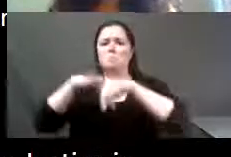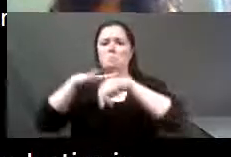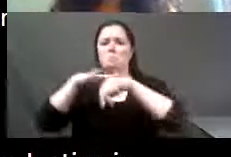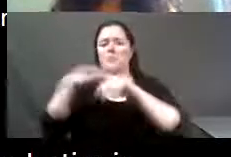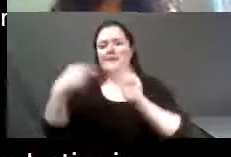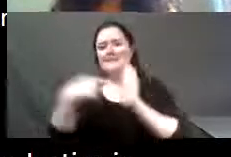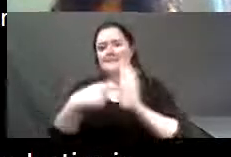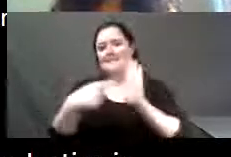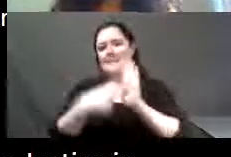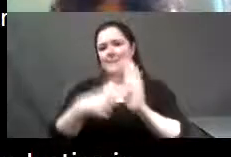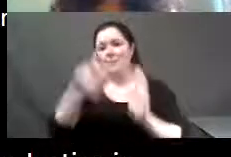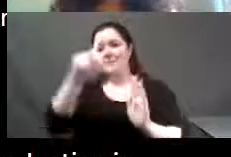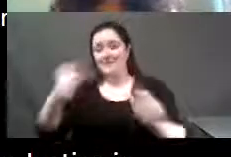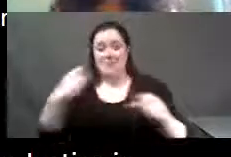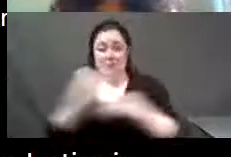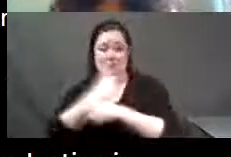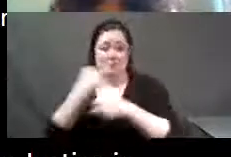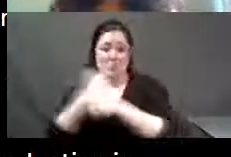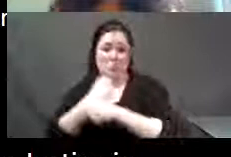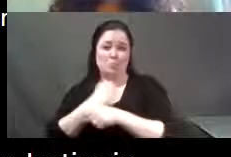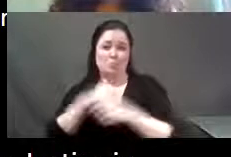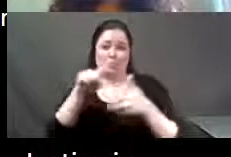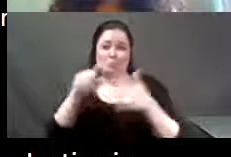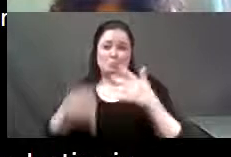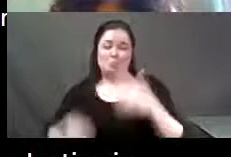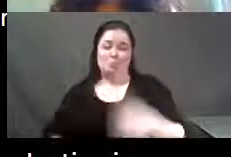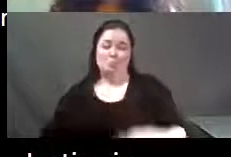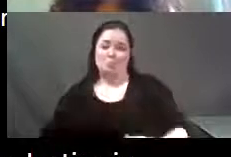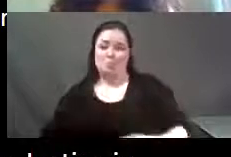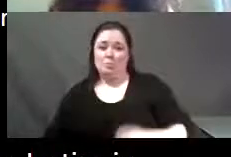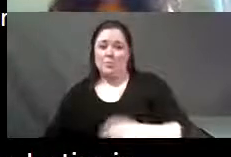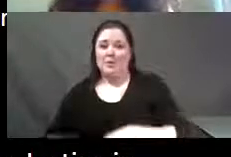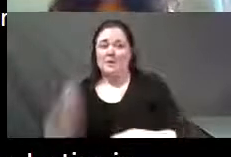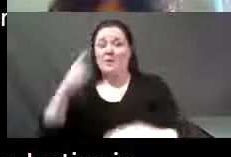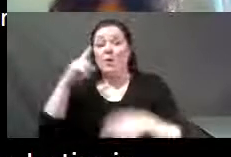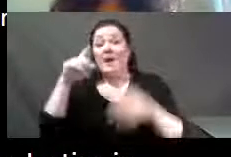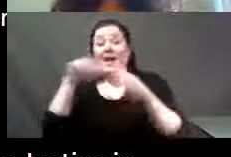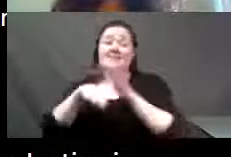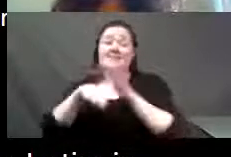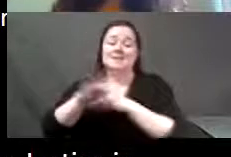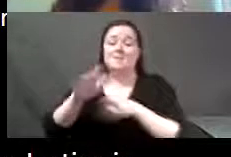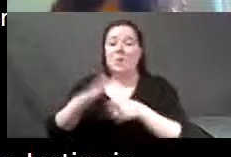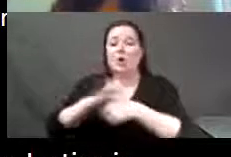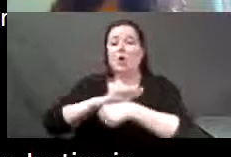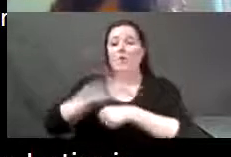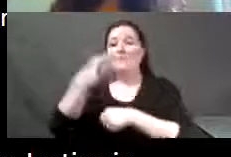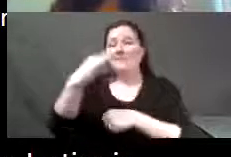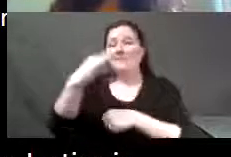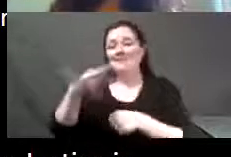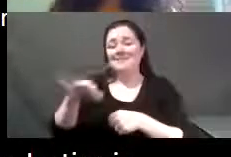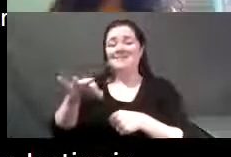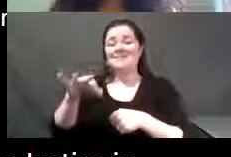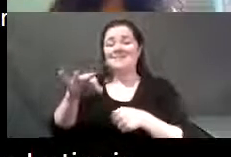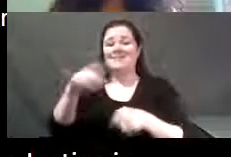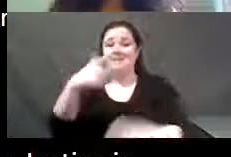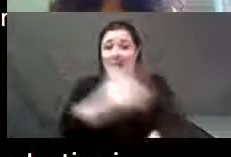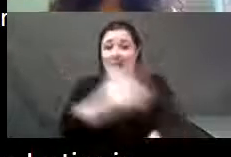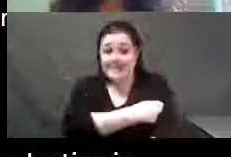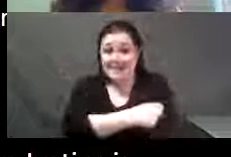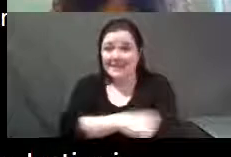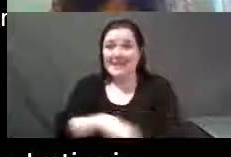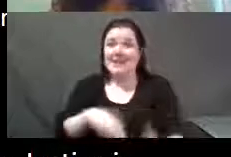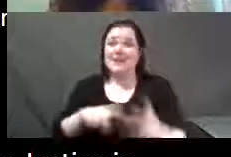disability community fighting for access to COVID-19 vaccinations, crisis care, stopping